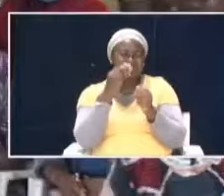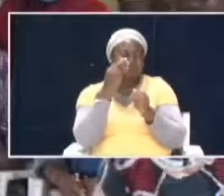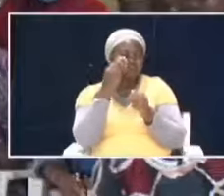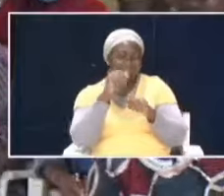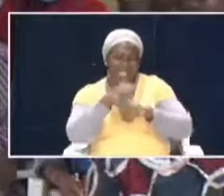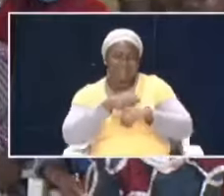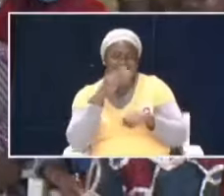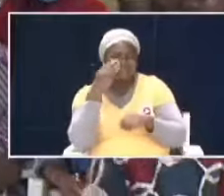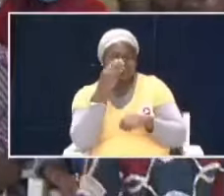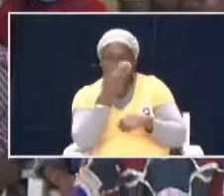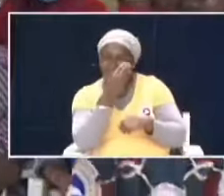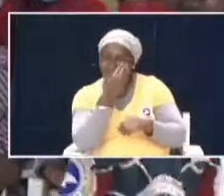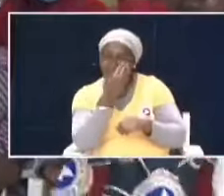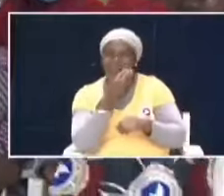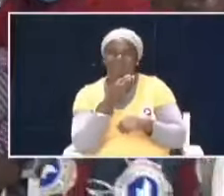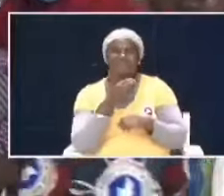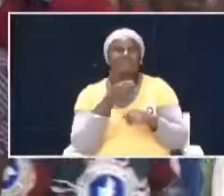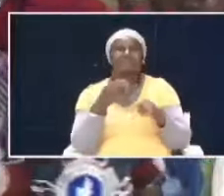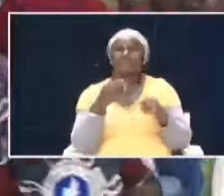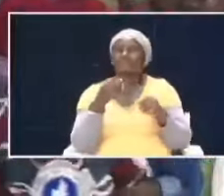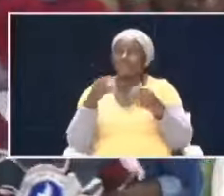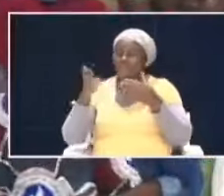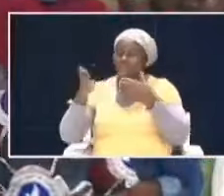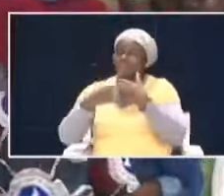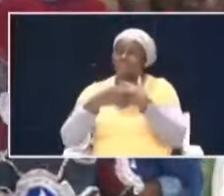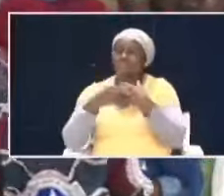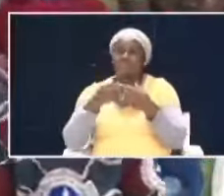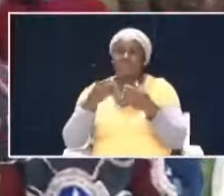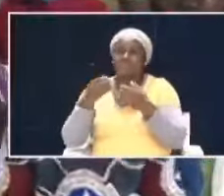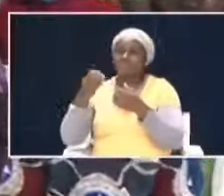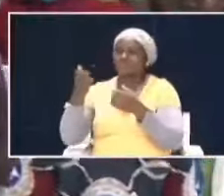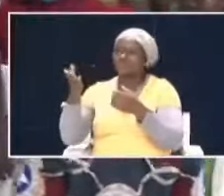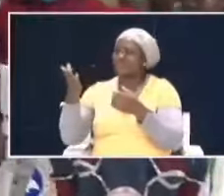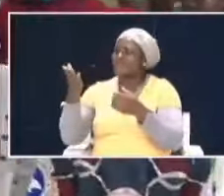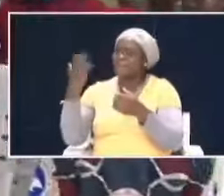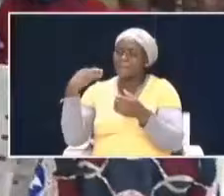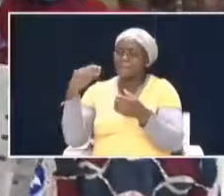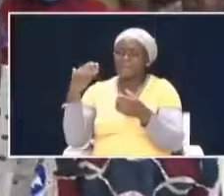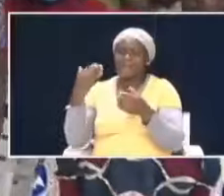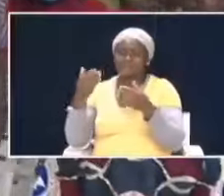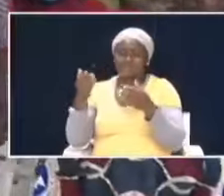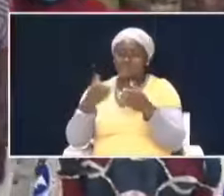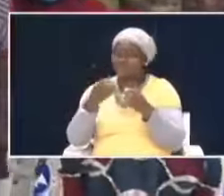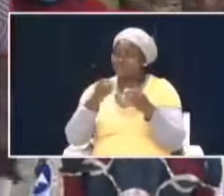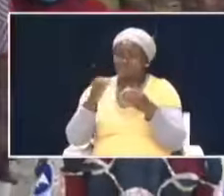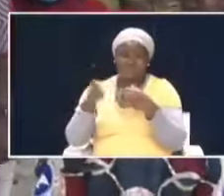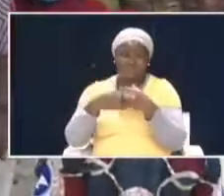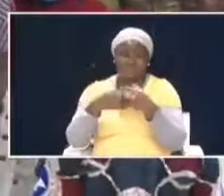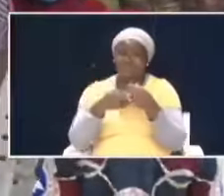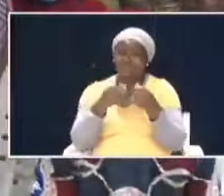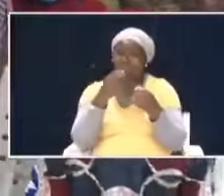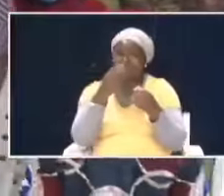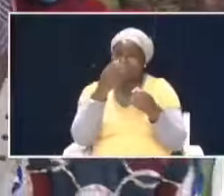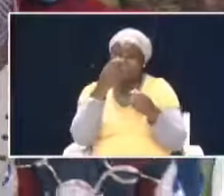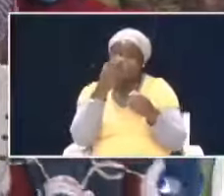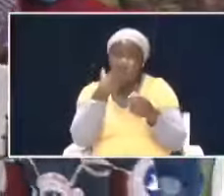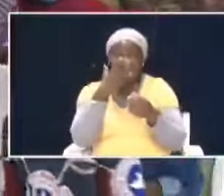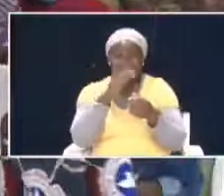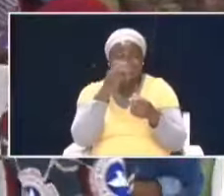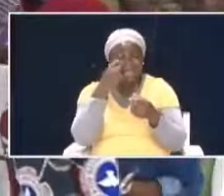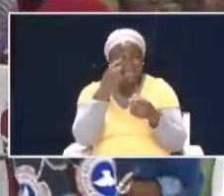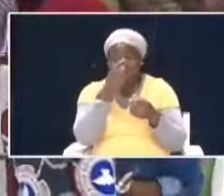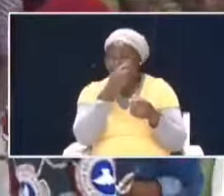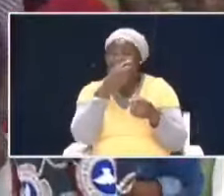back life. The God of our daddy, Gio, bringing back life. Shout, thank you, Jesus. Thank